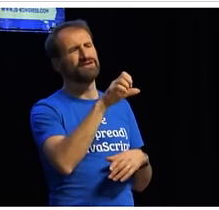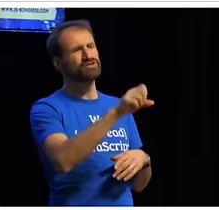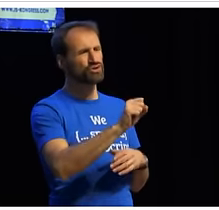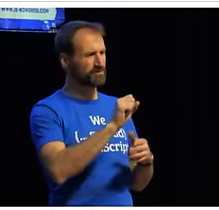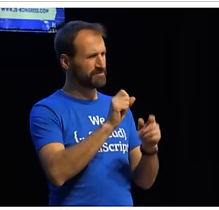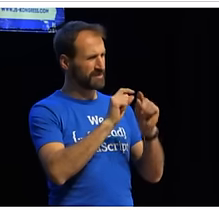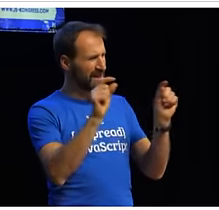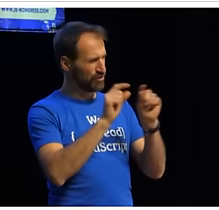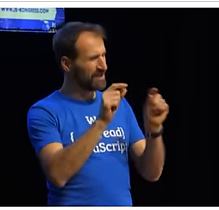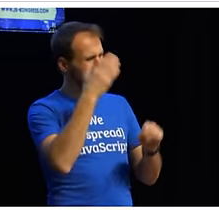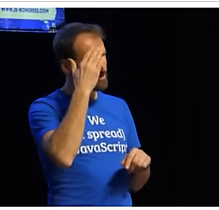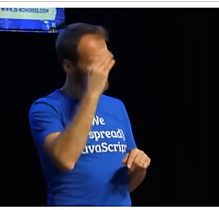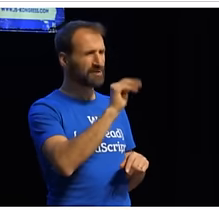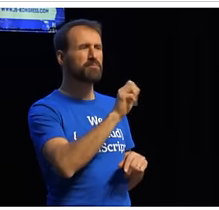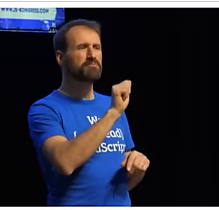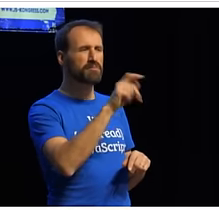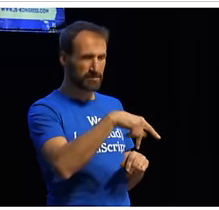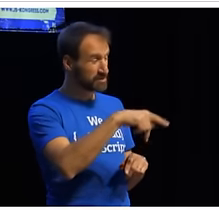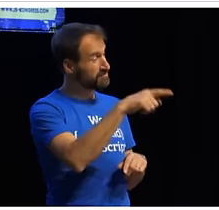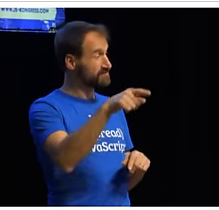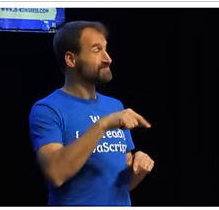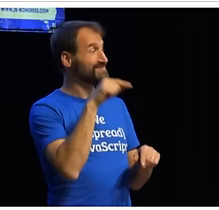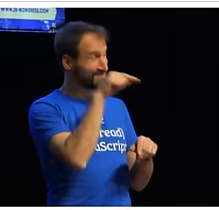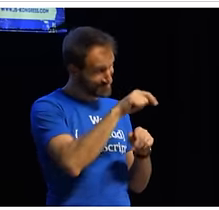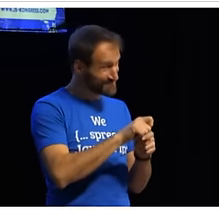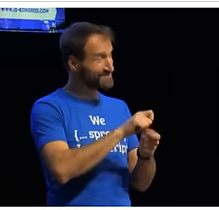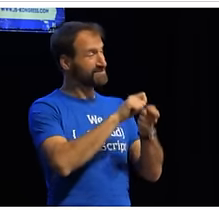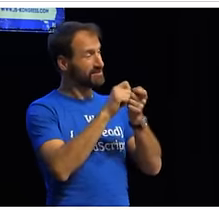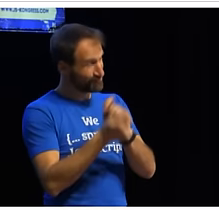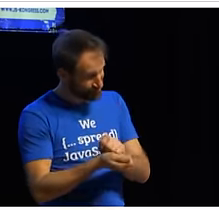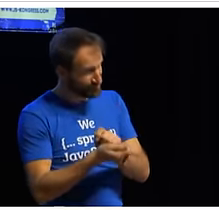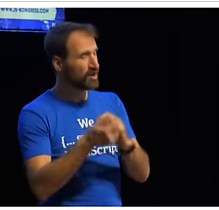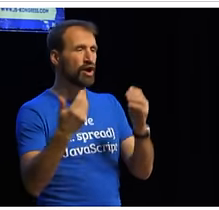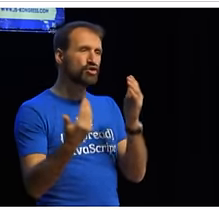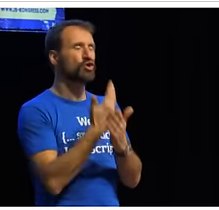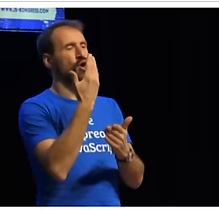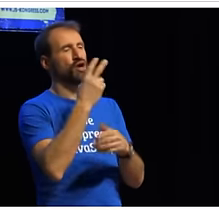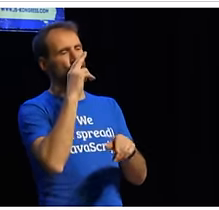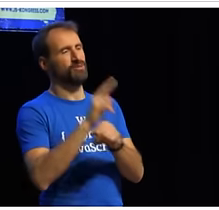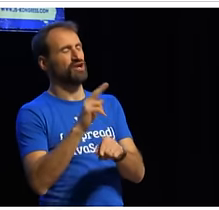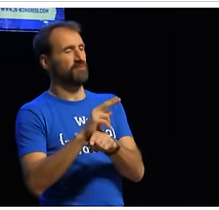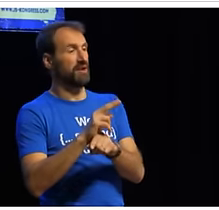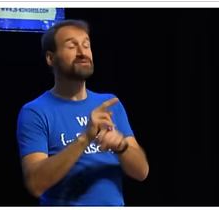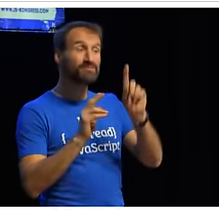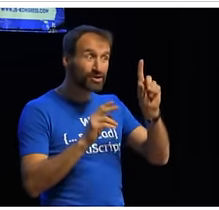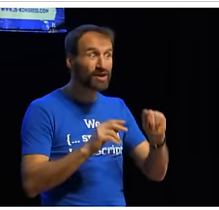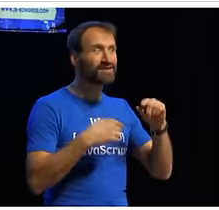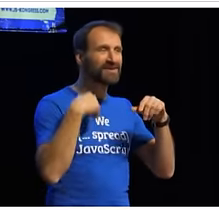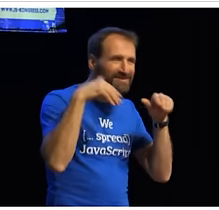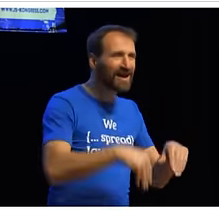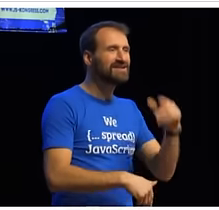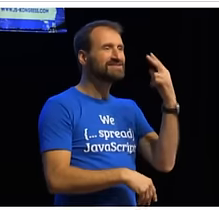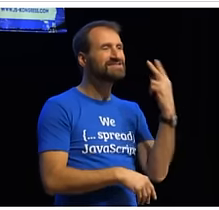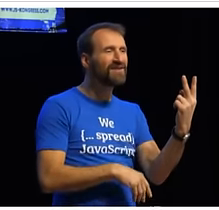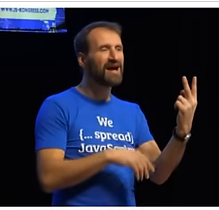that returns a new observable. That basically means that we have actually two observables. And over time,